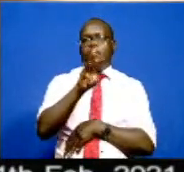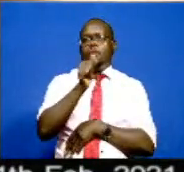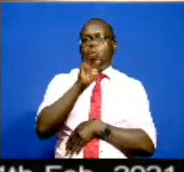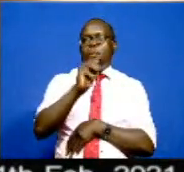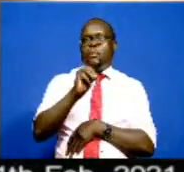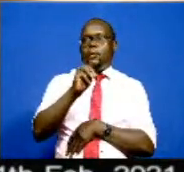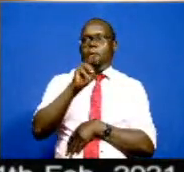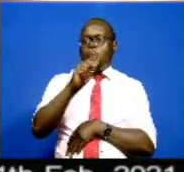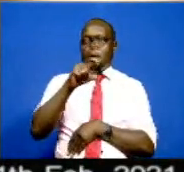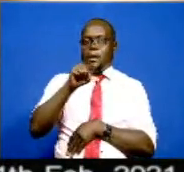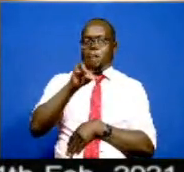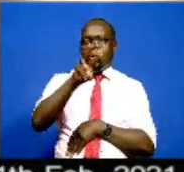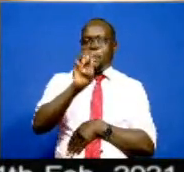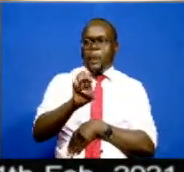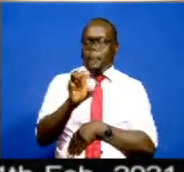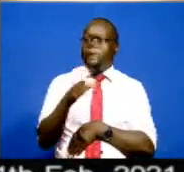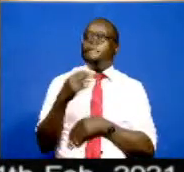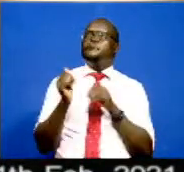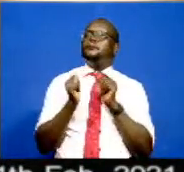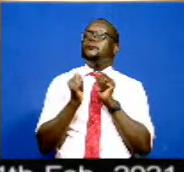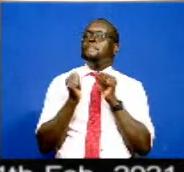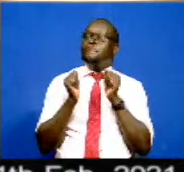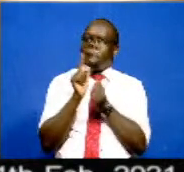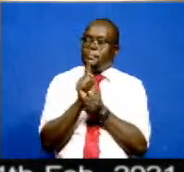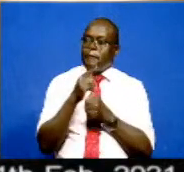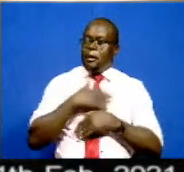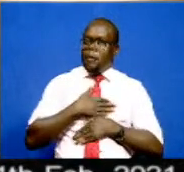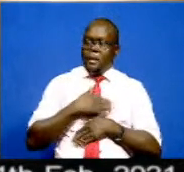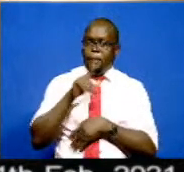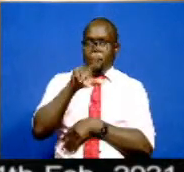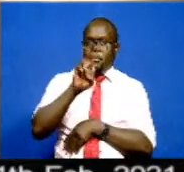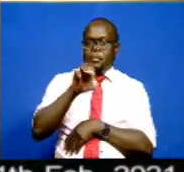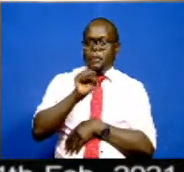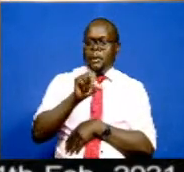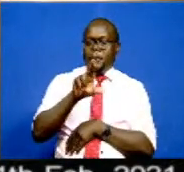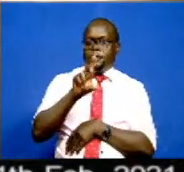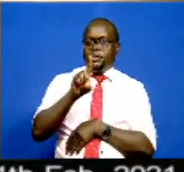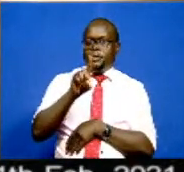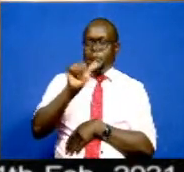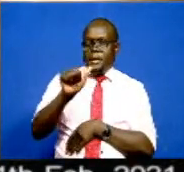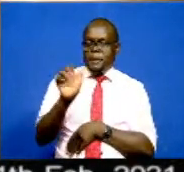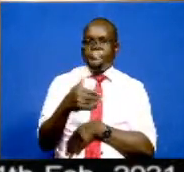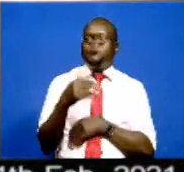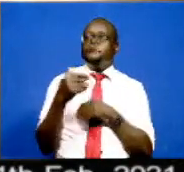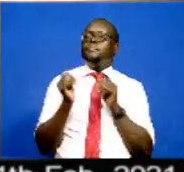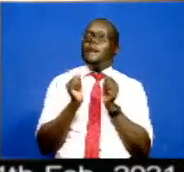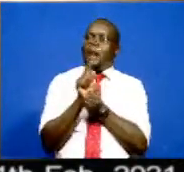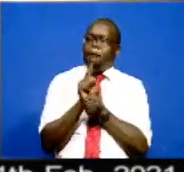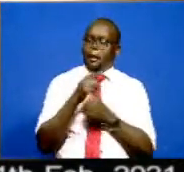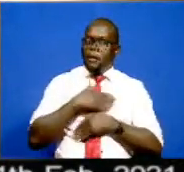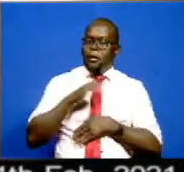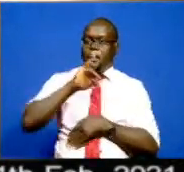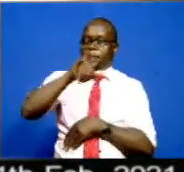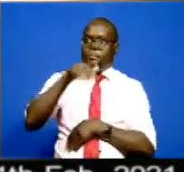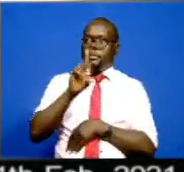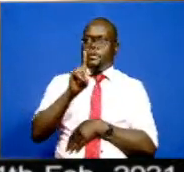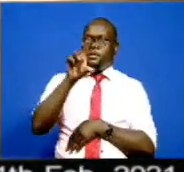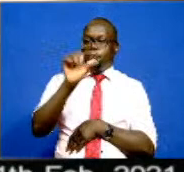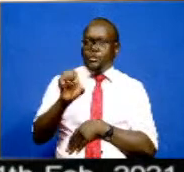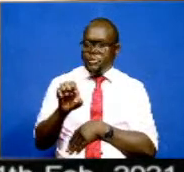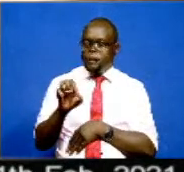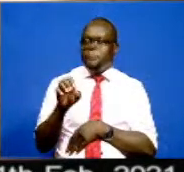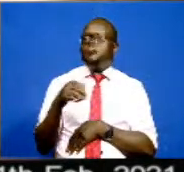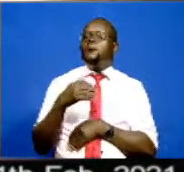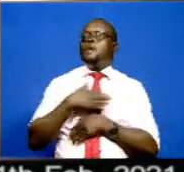MP, the Honorable Josephine Naisula Lesuda, MP, the Honorable Jude Jomo, MP, the Honorable